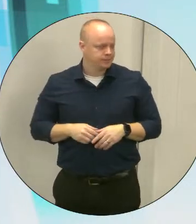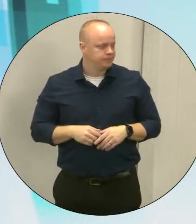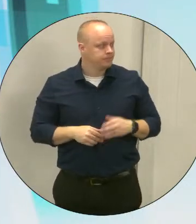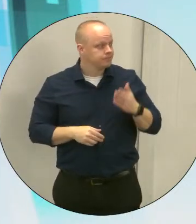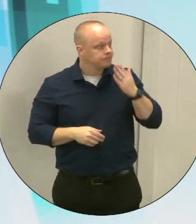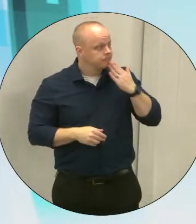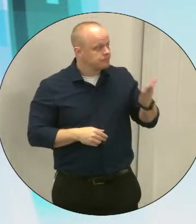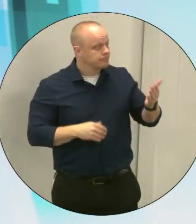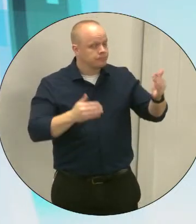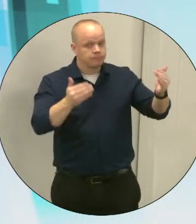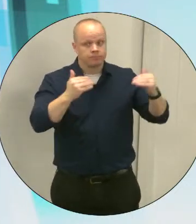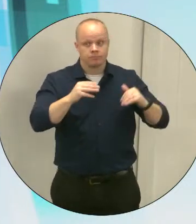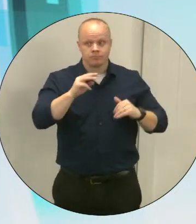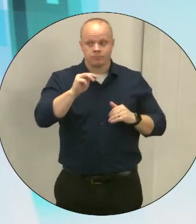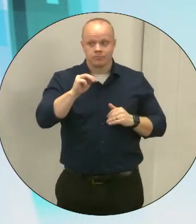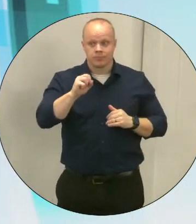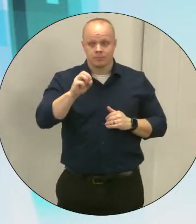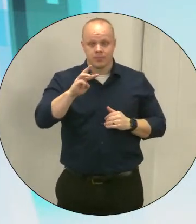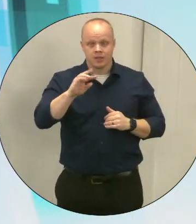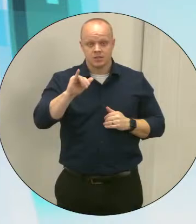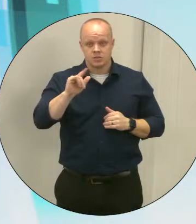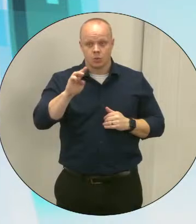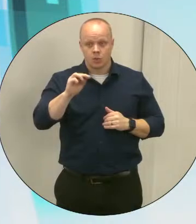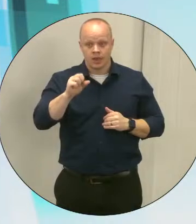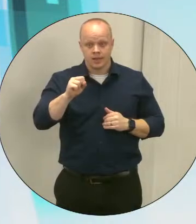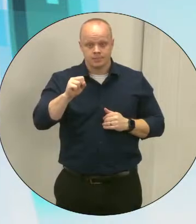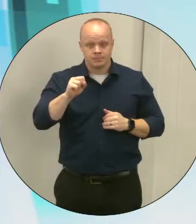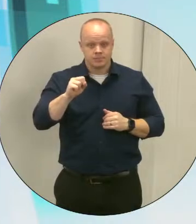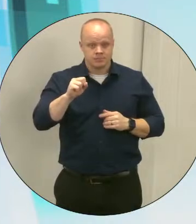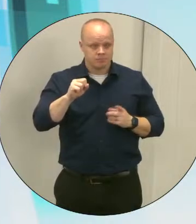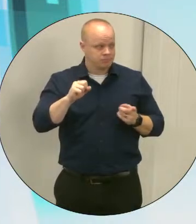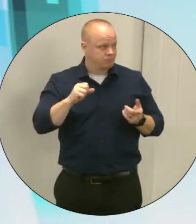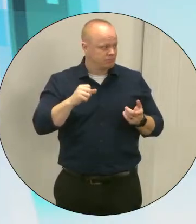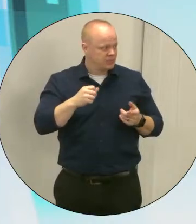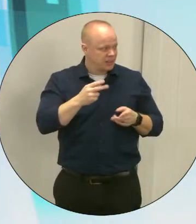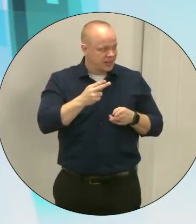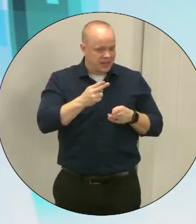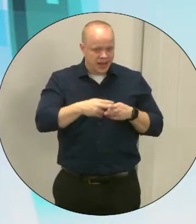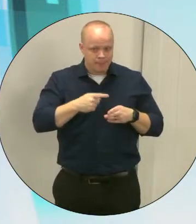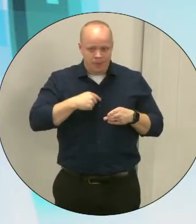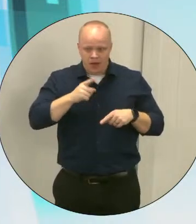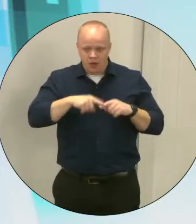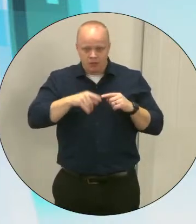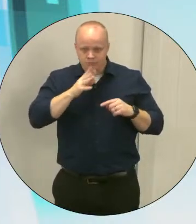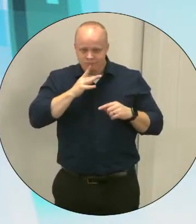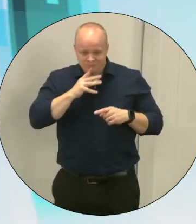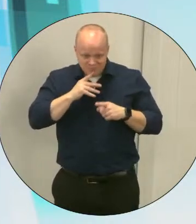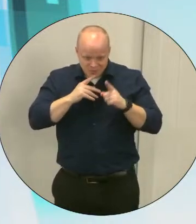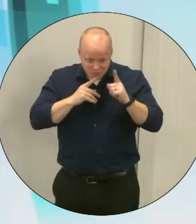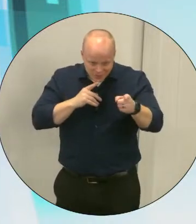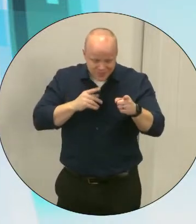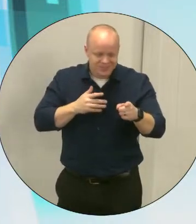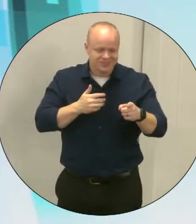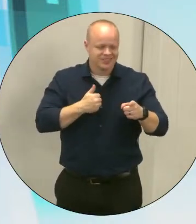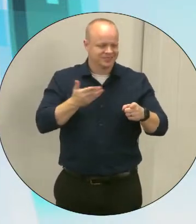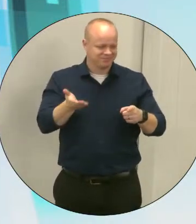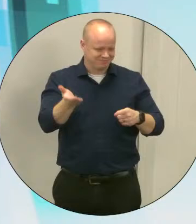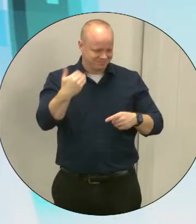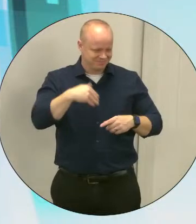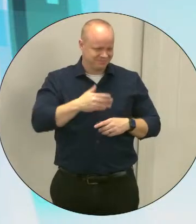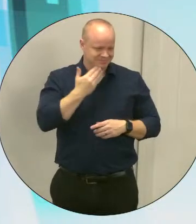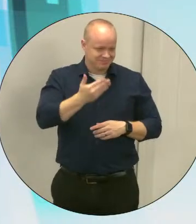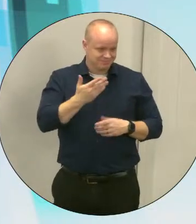you. Ms. Williams, if you'd like to make your way up. The name that I couldn't pronounce, that one's yours. Okay, come on up. That's